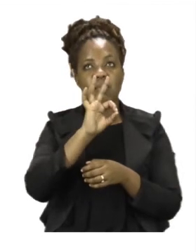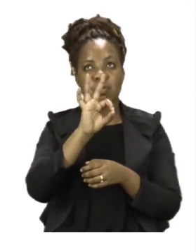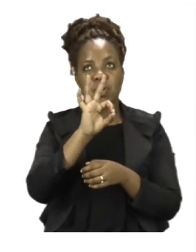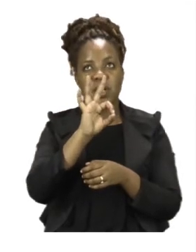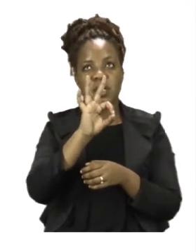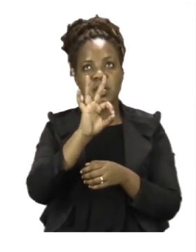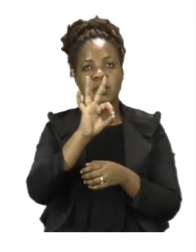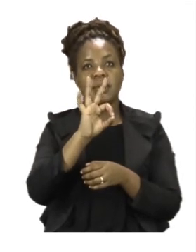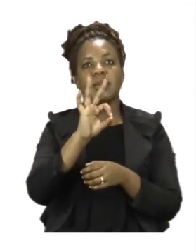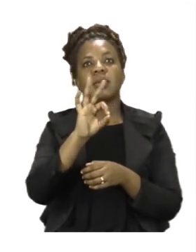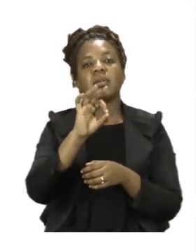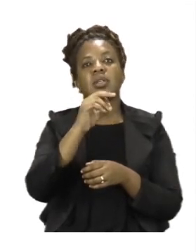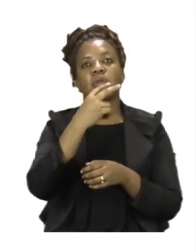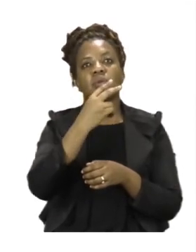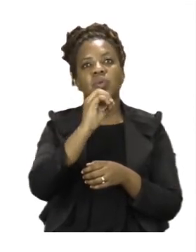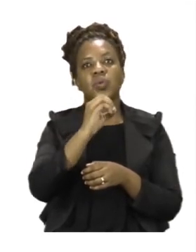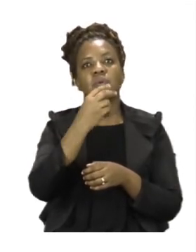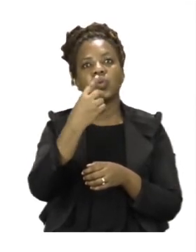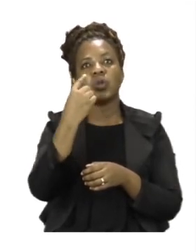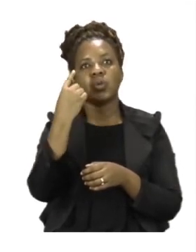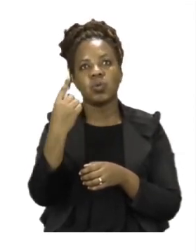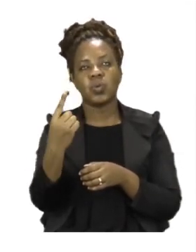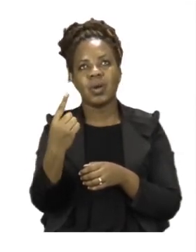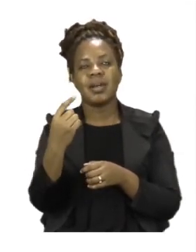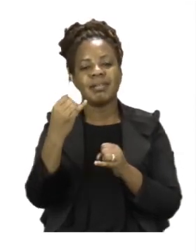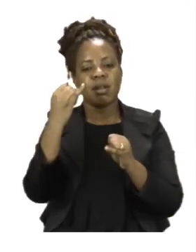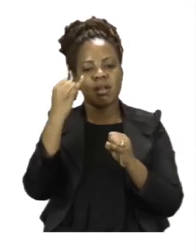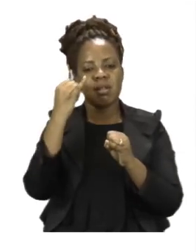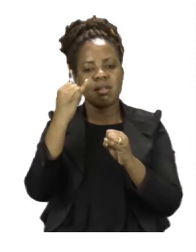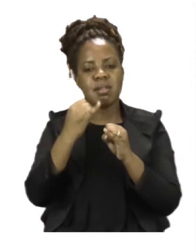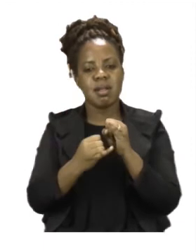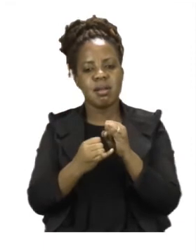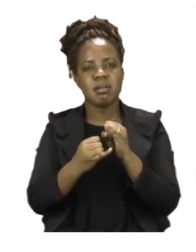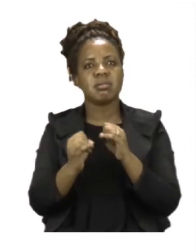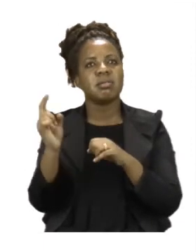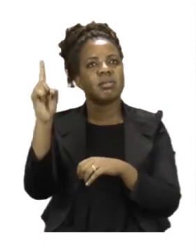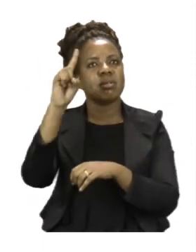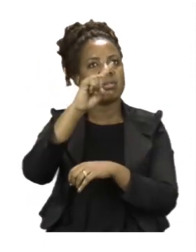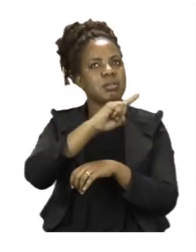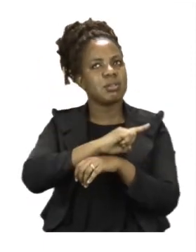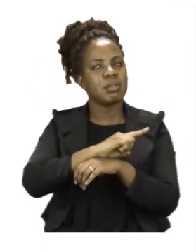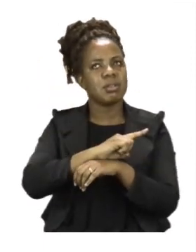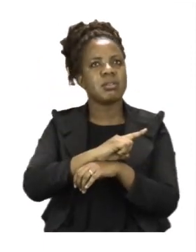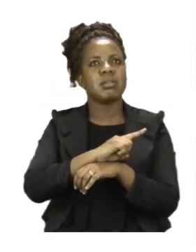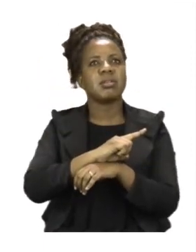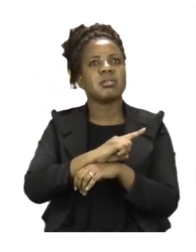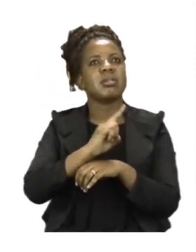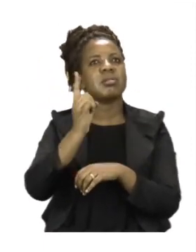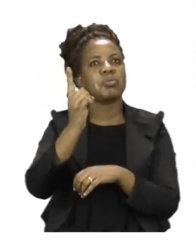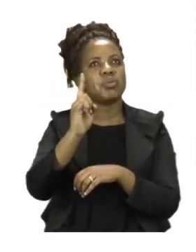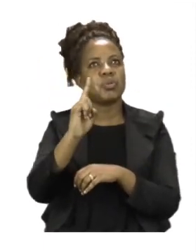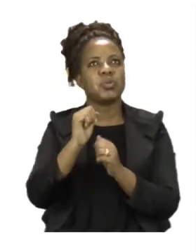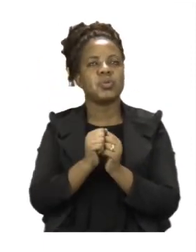2021? Now, if you check closely, the first day of the month lands